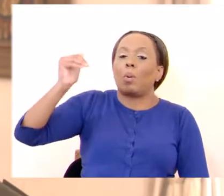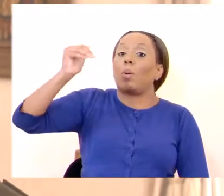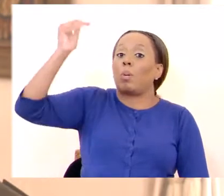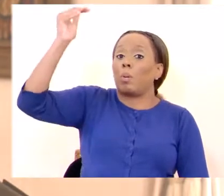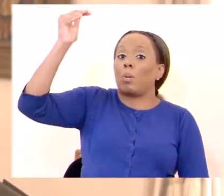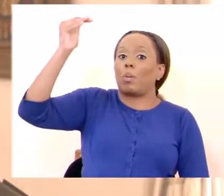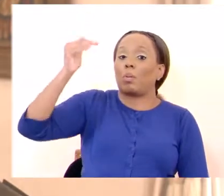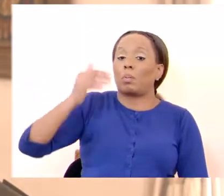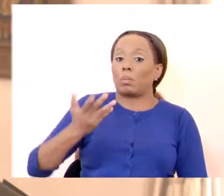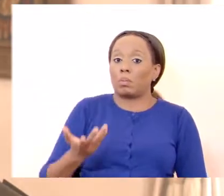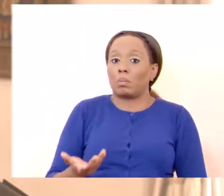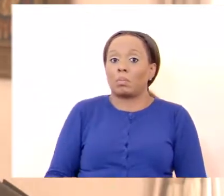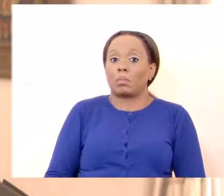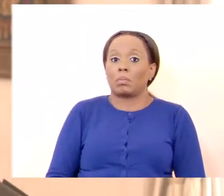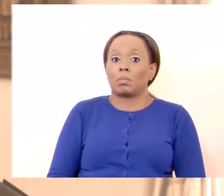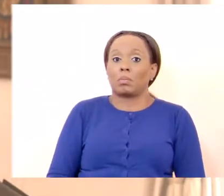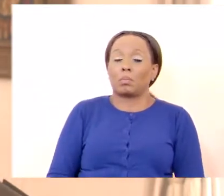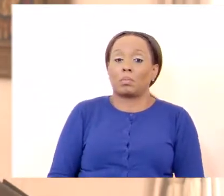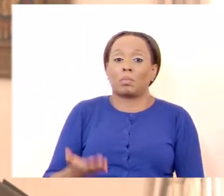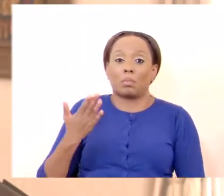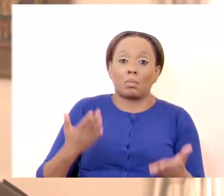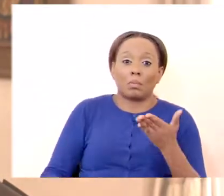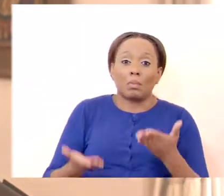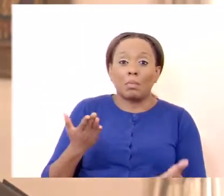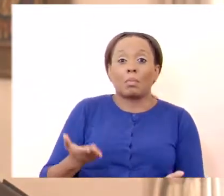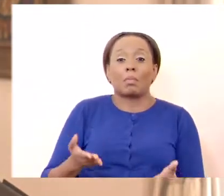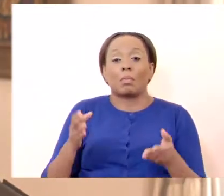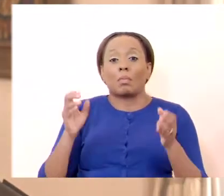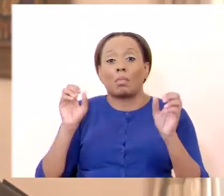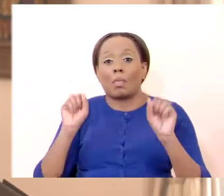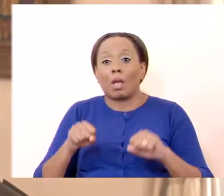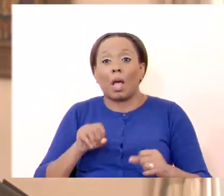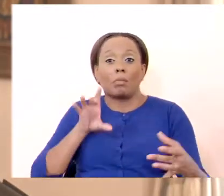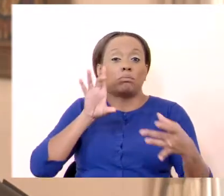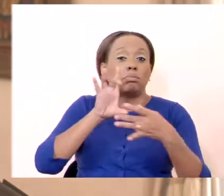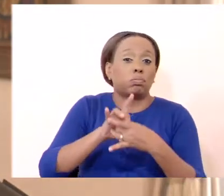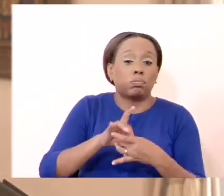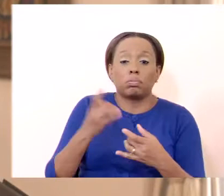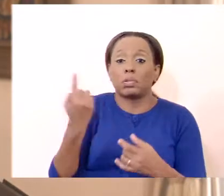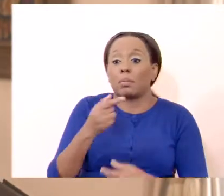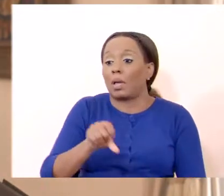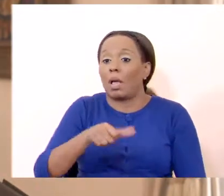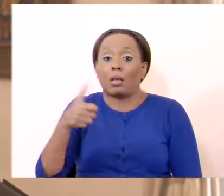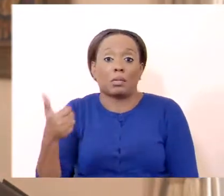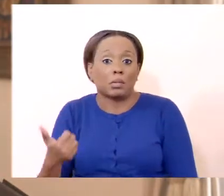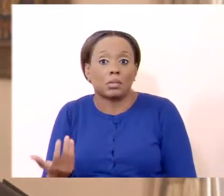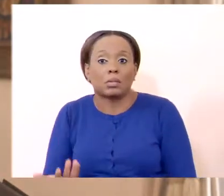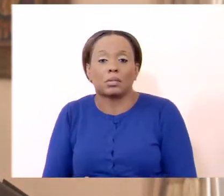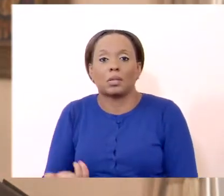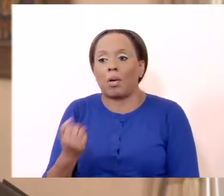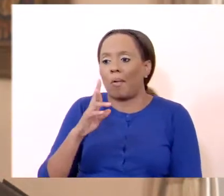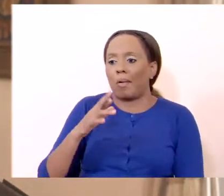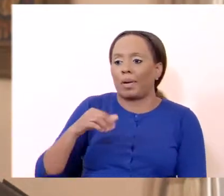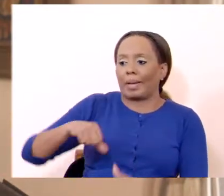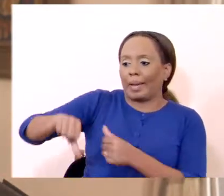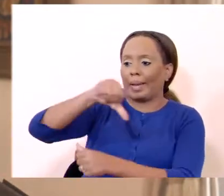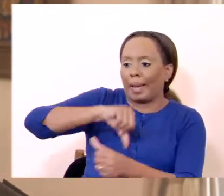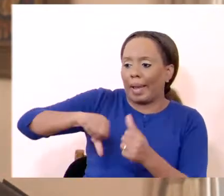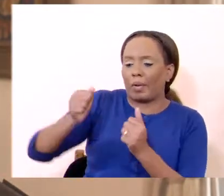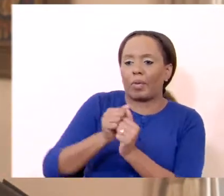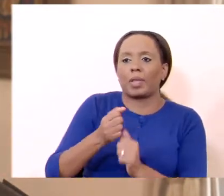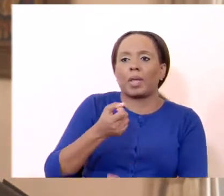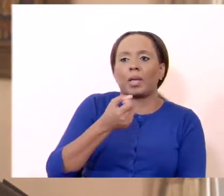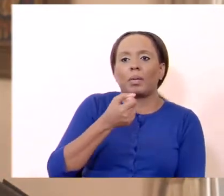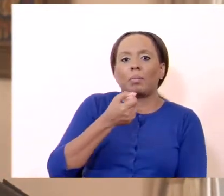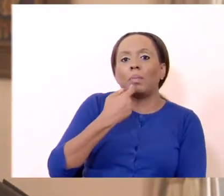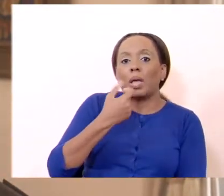more likely could these things to be related to something else we have or an interaction with medication.